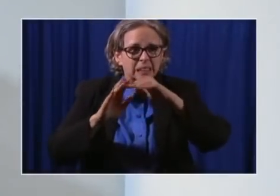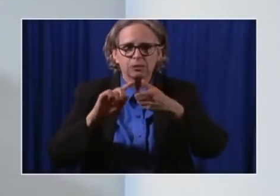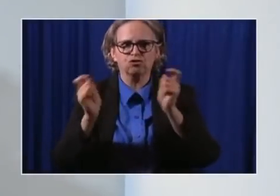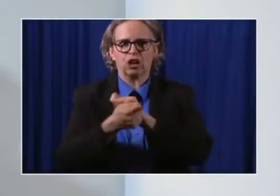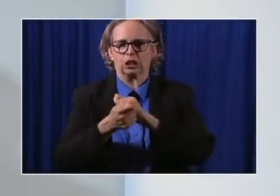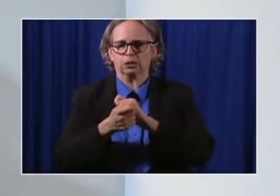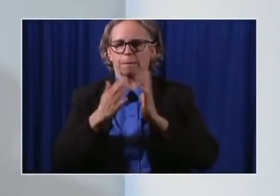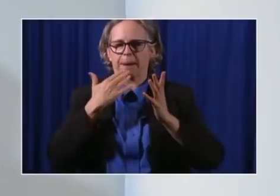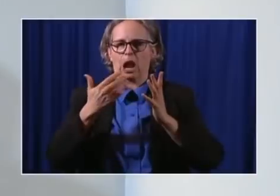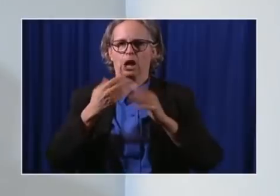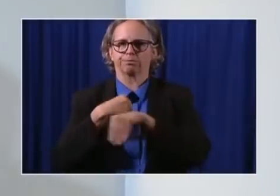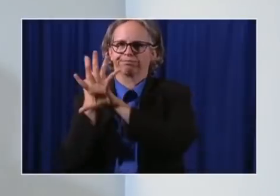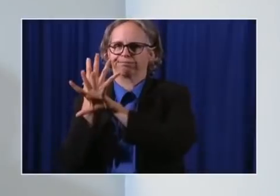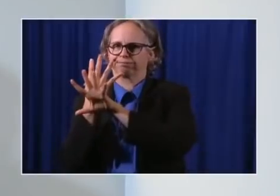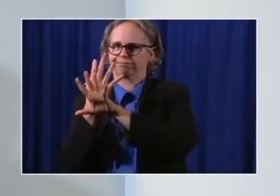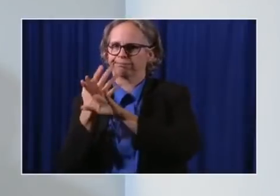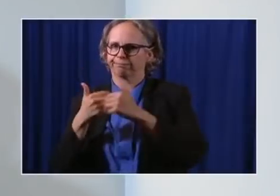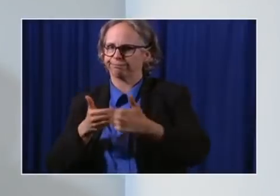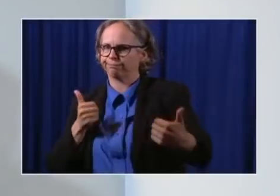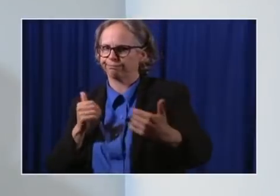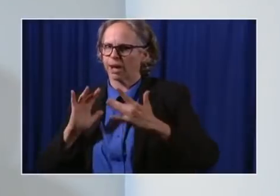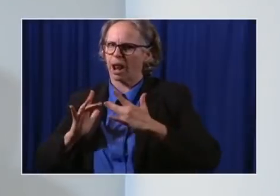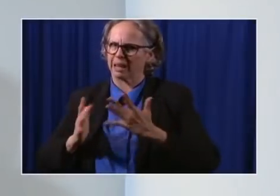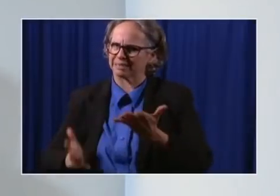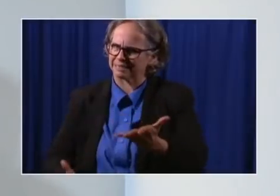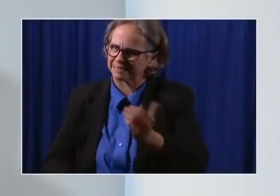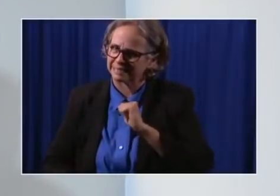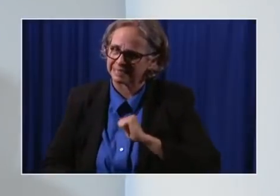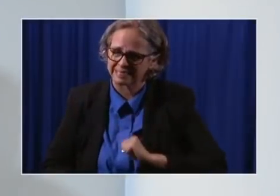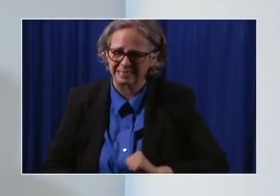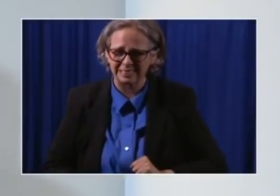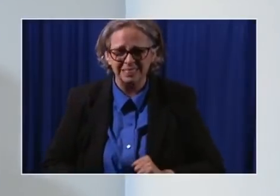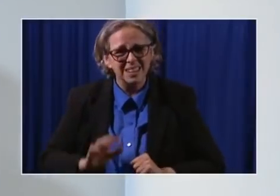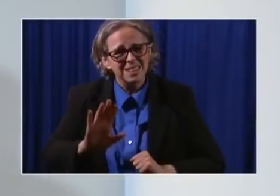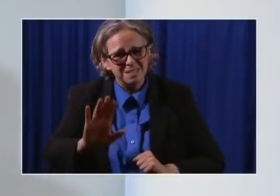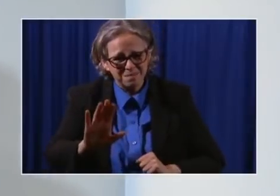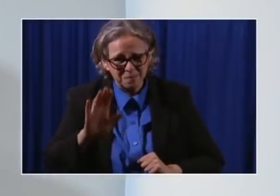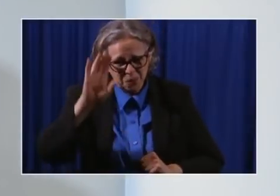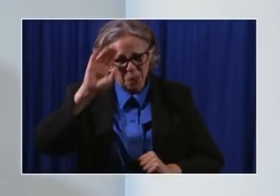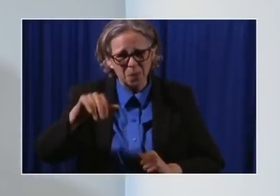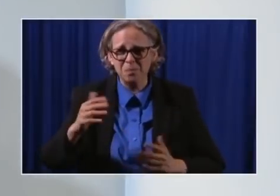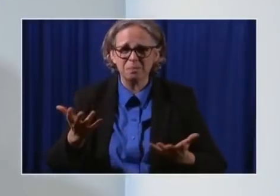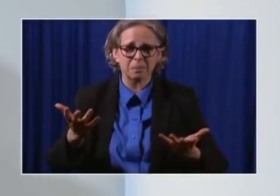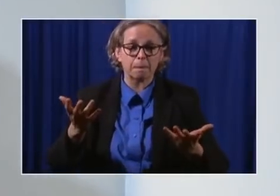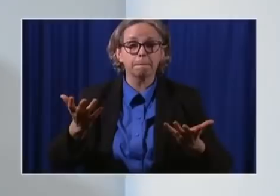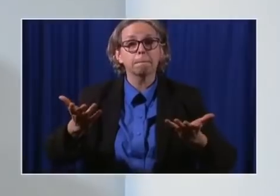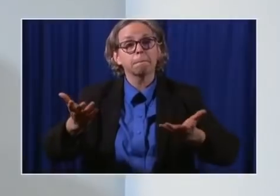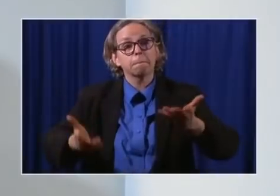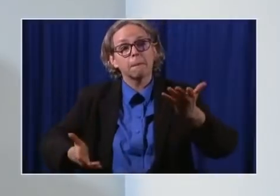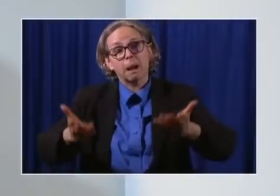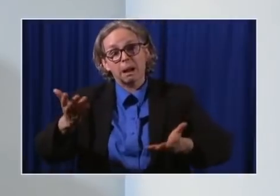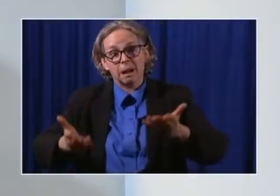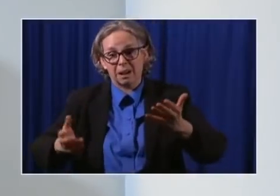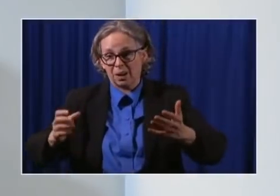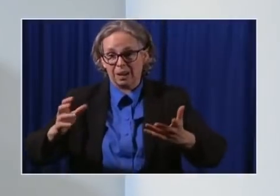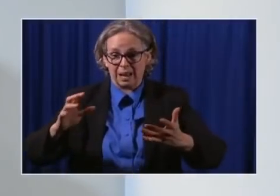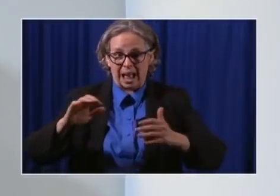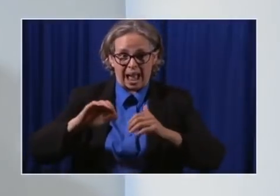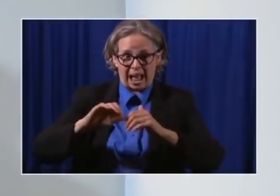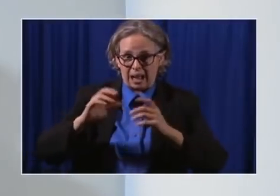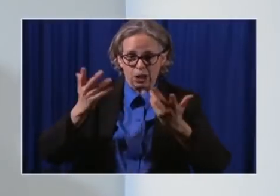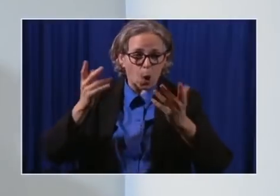in person at all. We know that the ability to deliver education to many of these students,